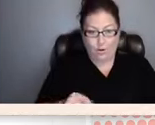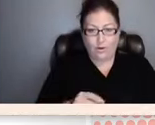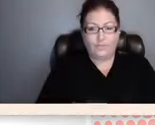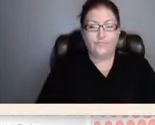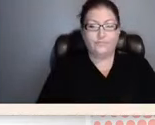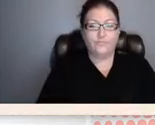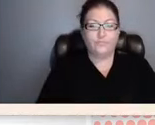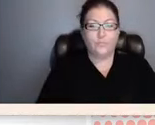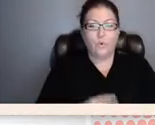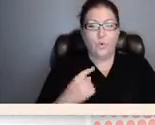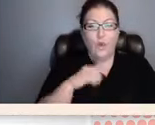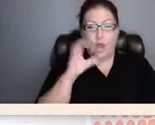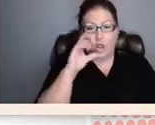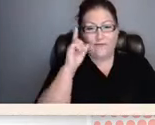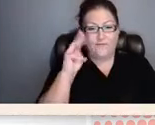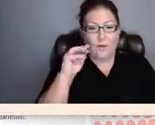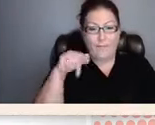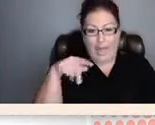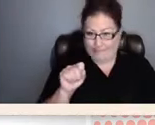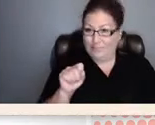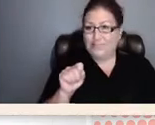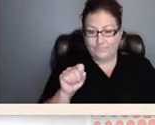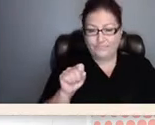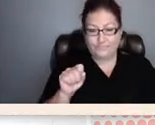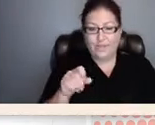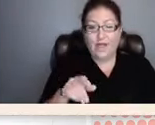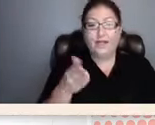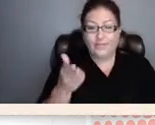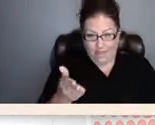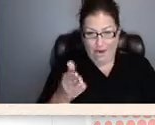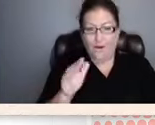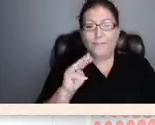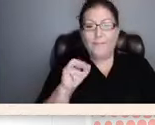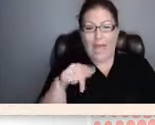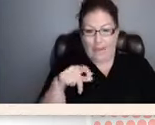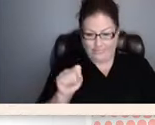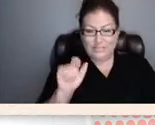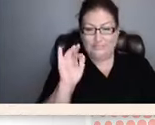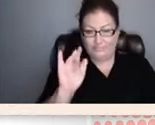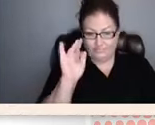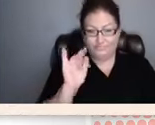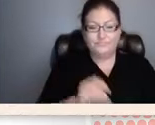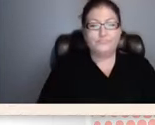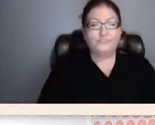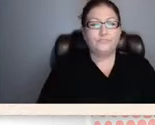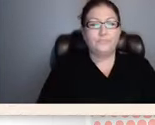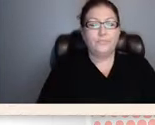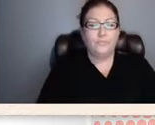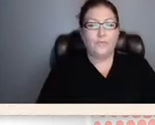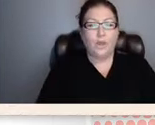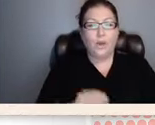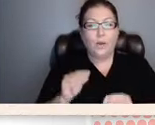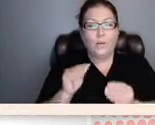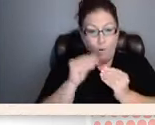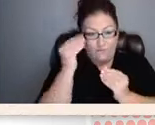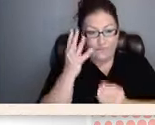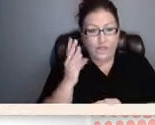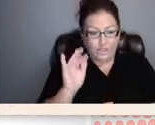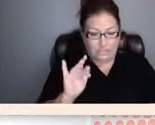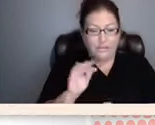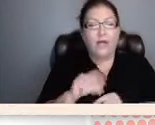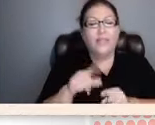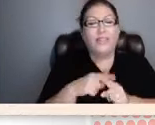we're looking for maps. So okay. There we go. Yes. So we've got maps, and you click more information. And here you